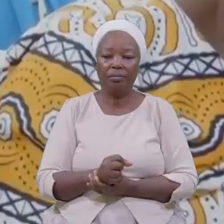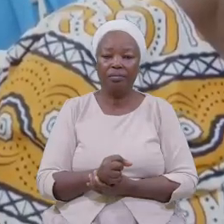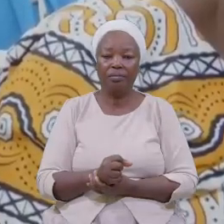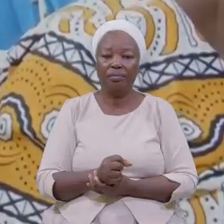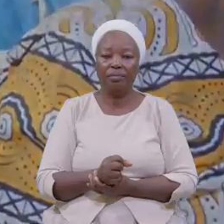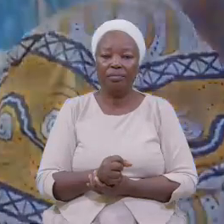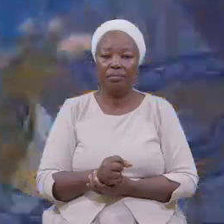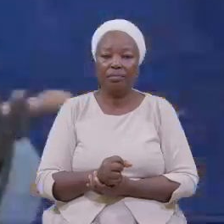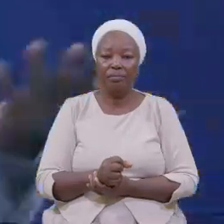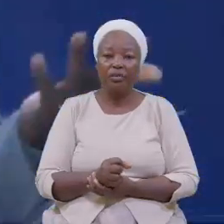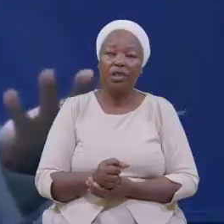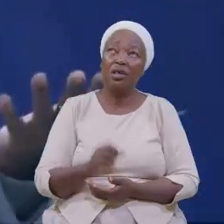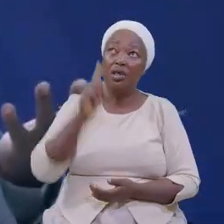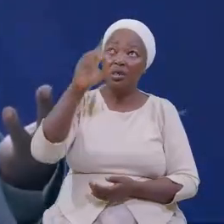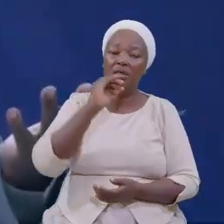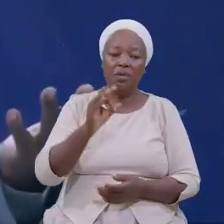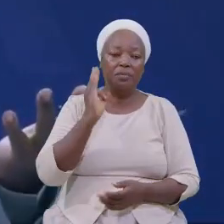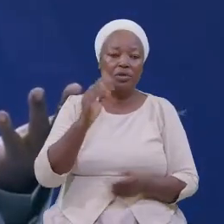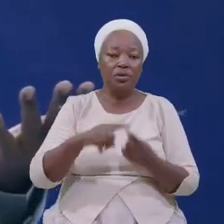He's preached unto you freedom,